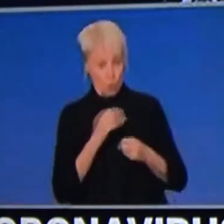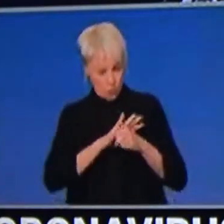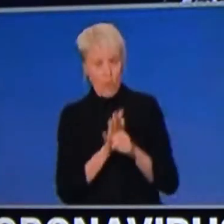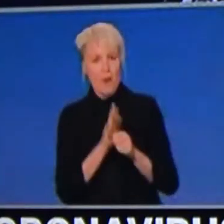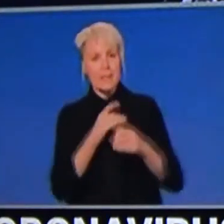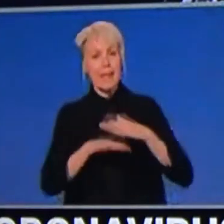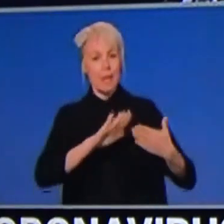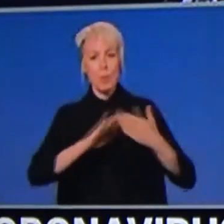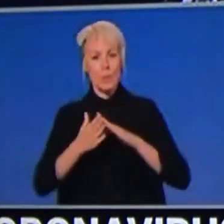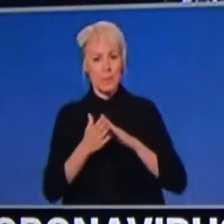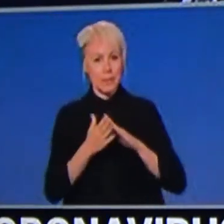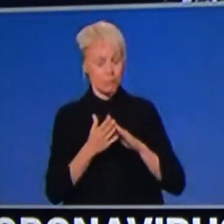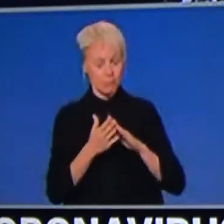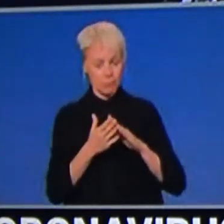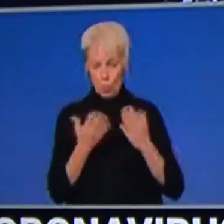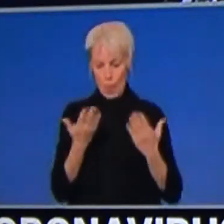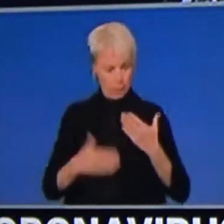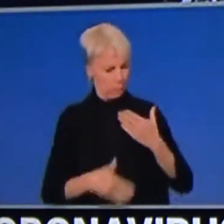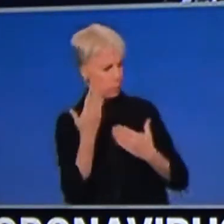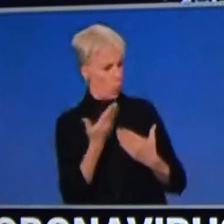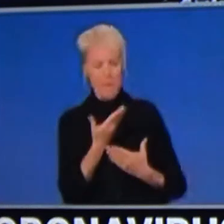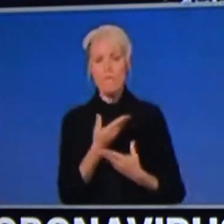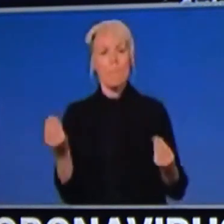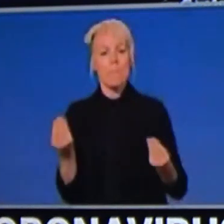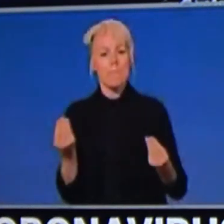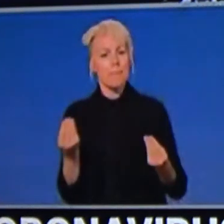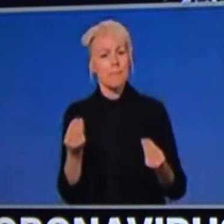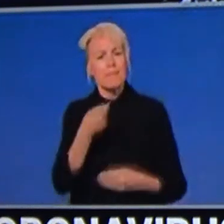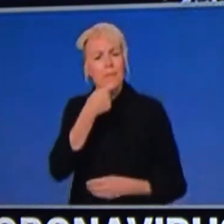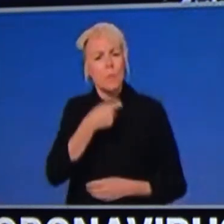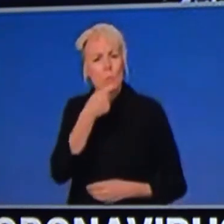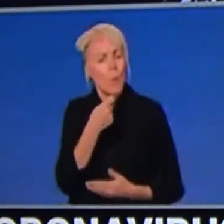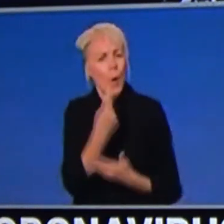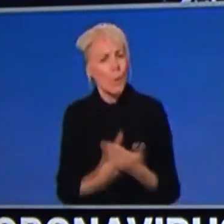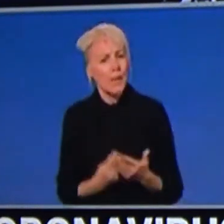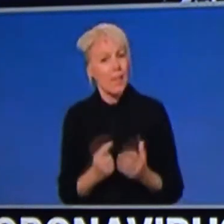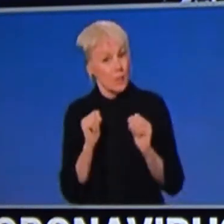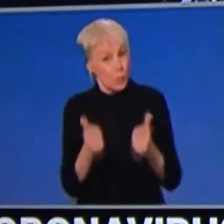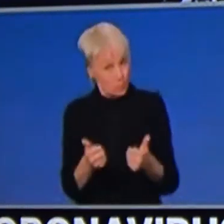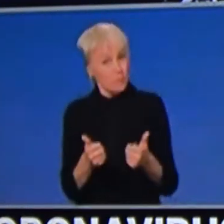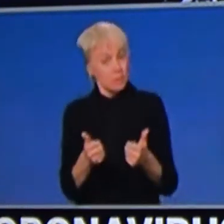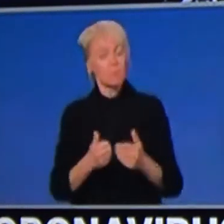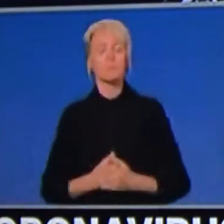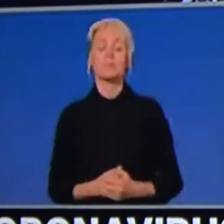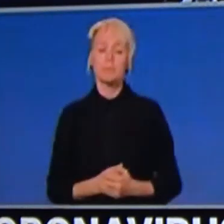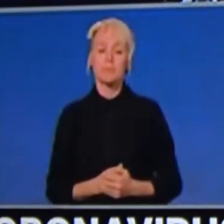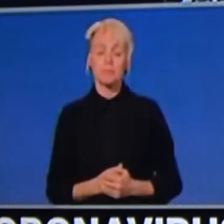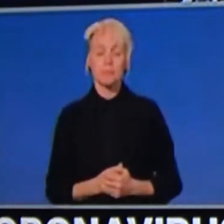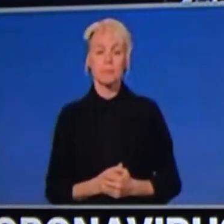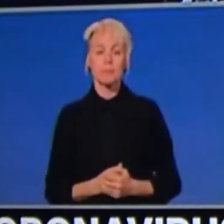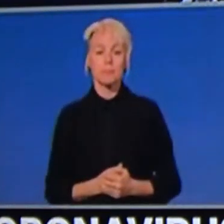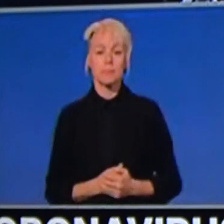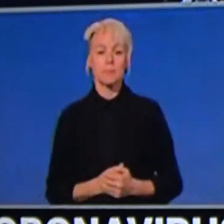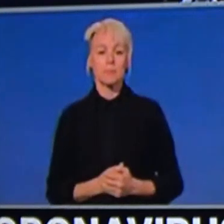source is not known. As I've said on many occasions, this disease can spread